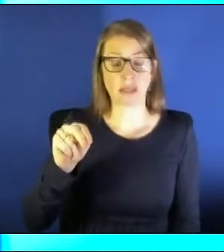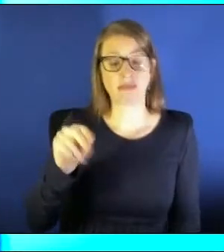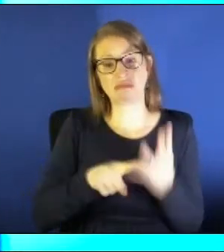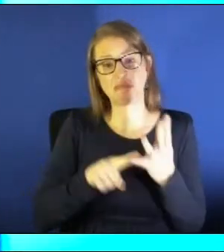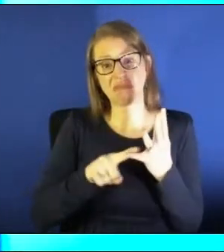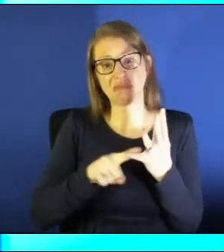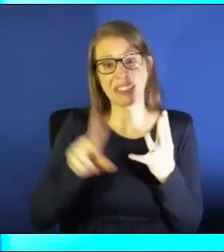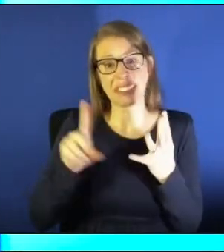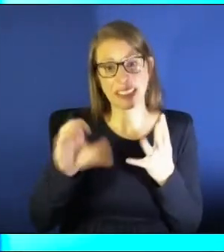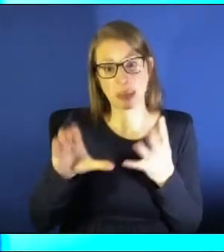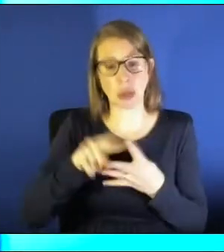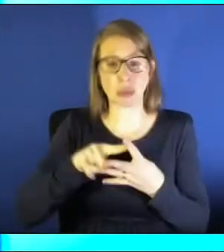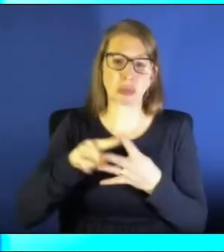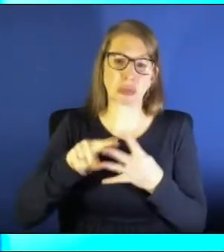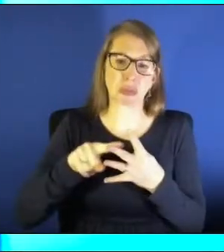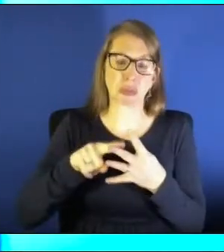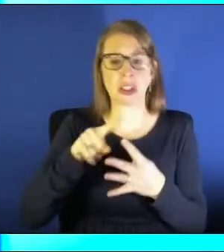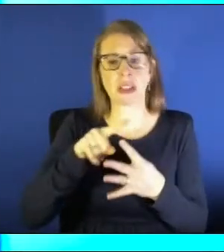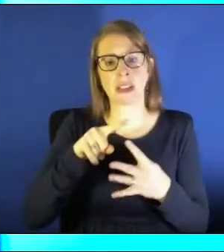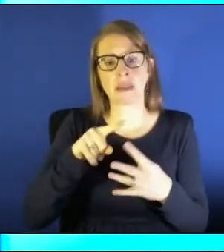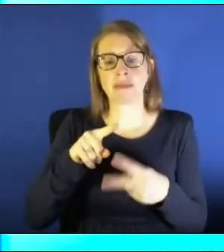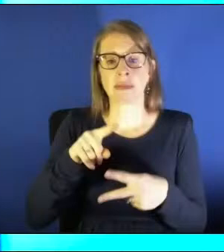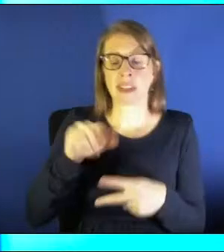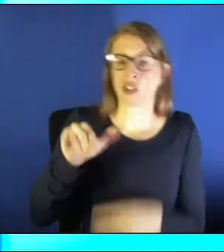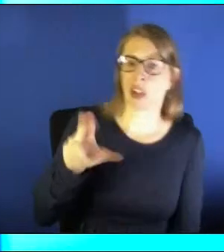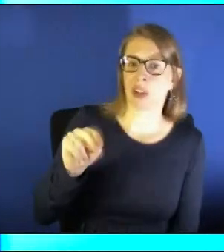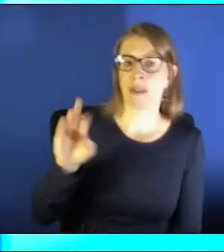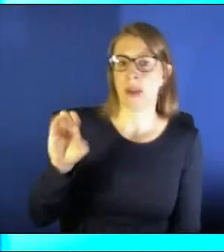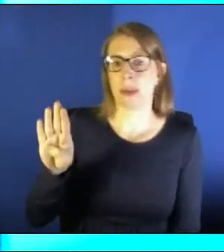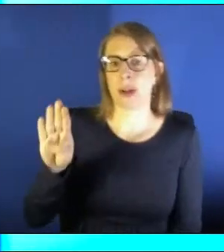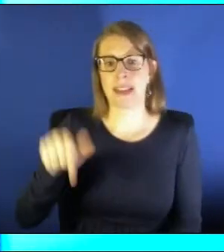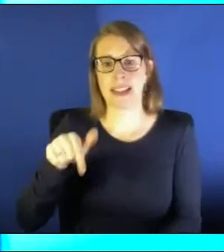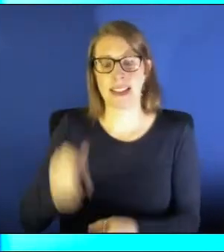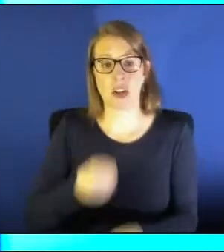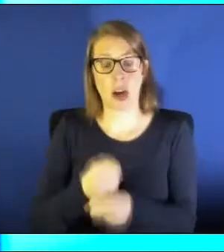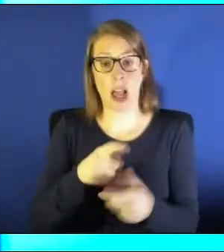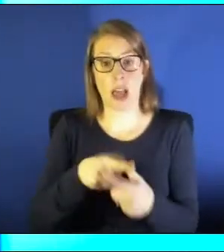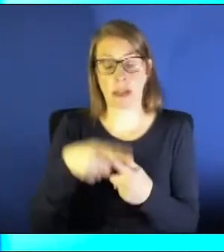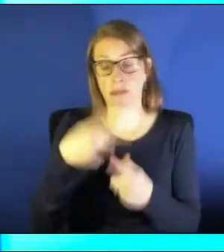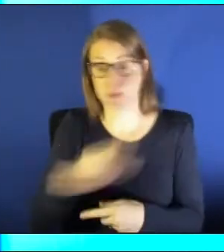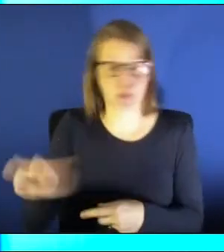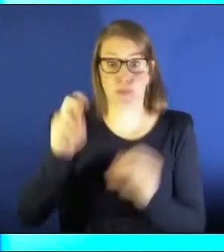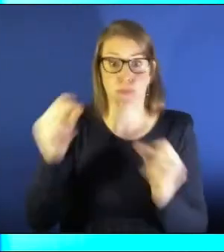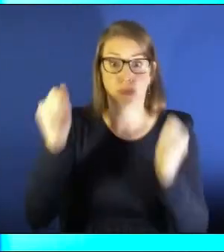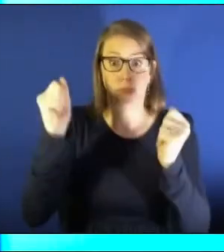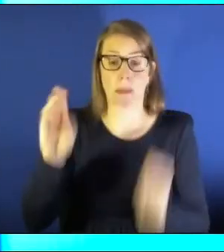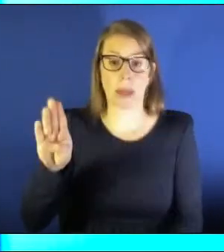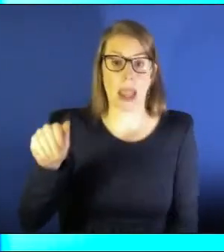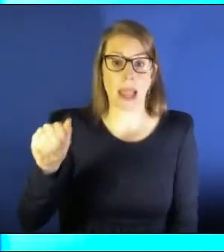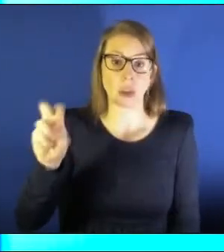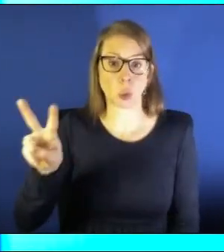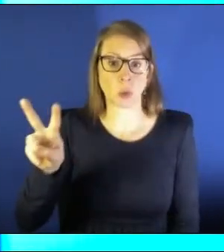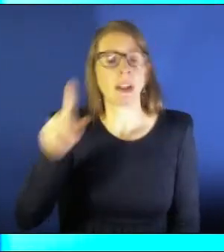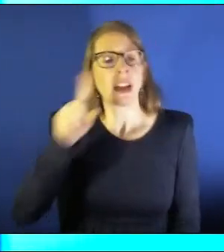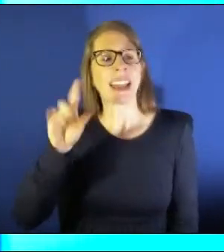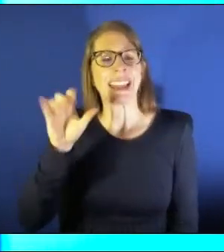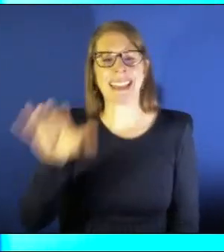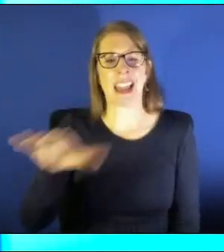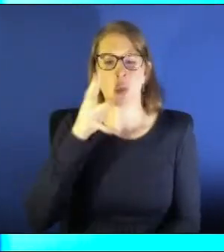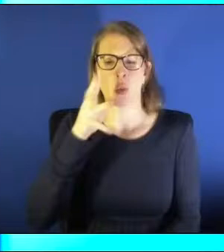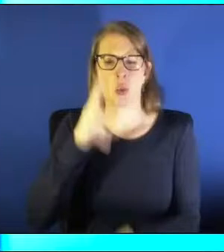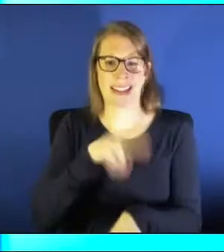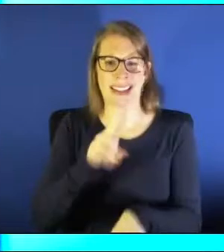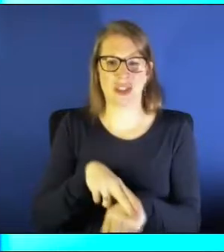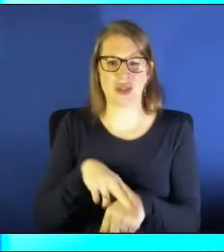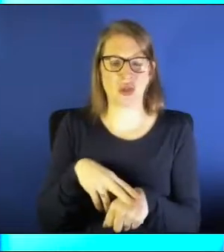this year and ongoing, and an immediate segue into BA2. Because of that, I think there's going to be a lot of natural immunity. I think